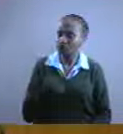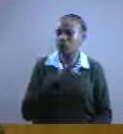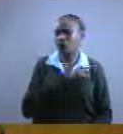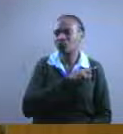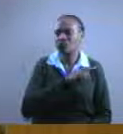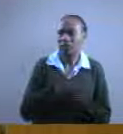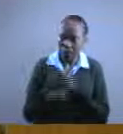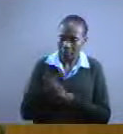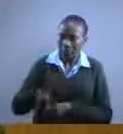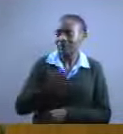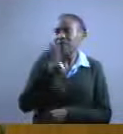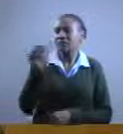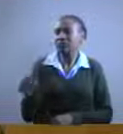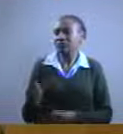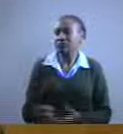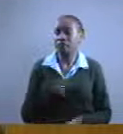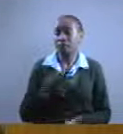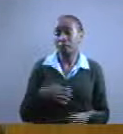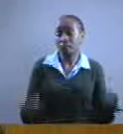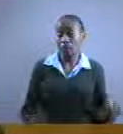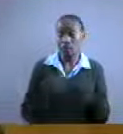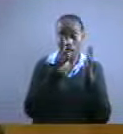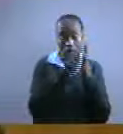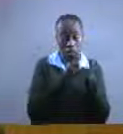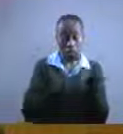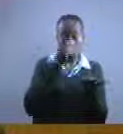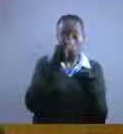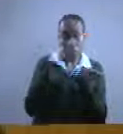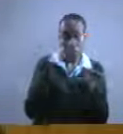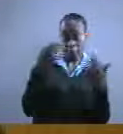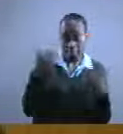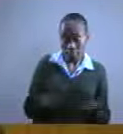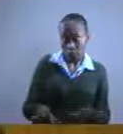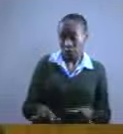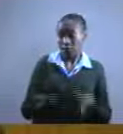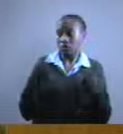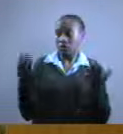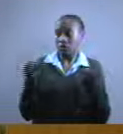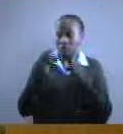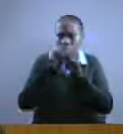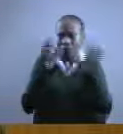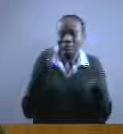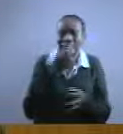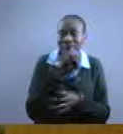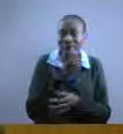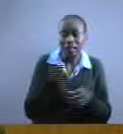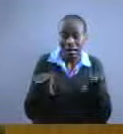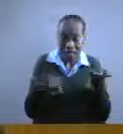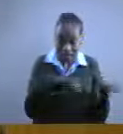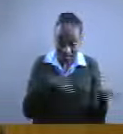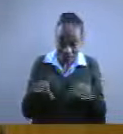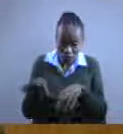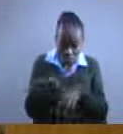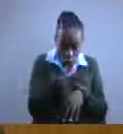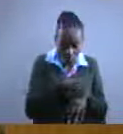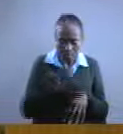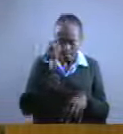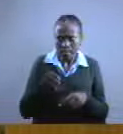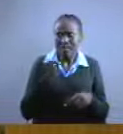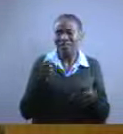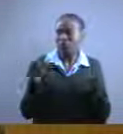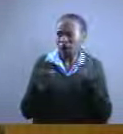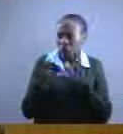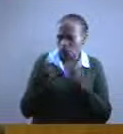The proposed legislation clarifies that these activities must have some level of